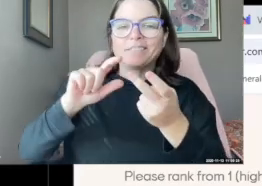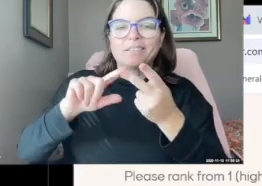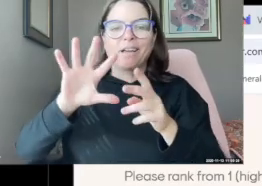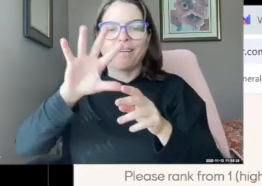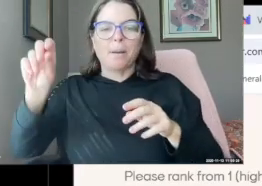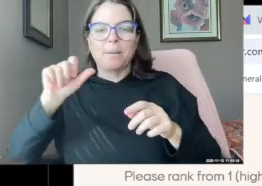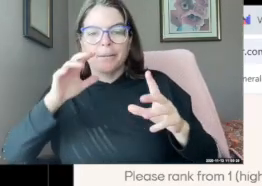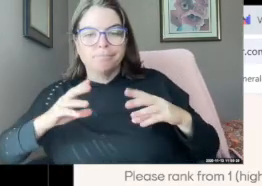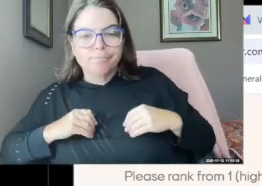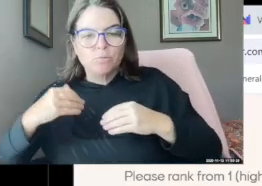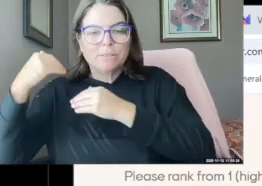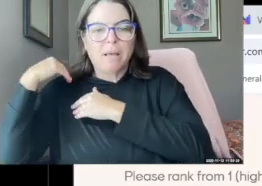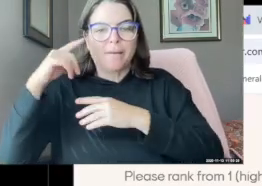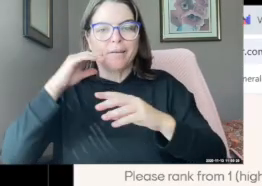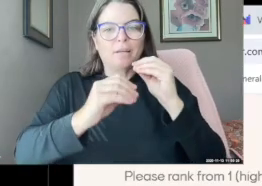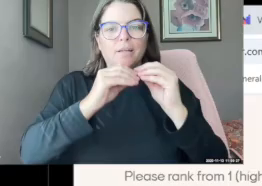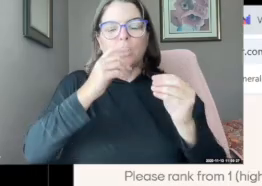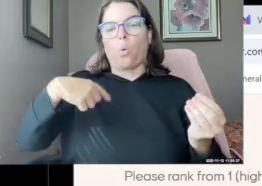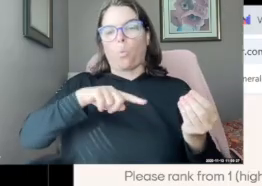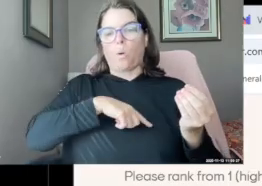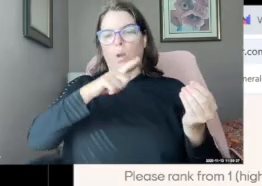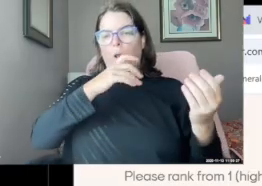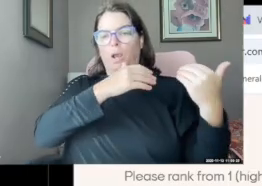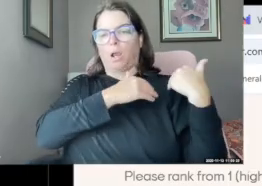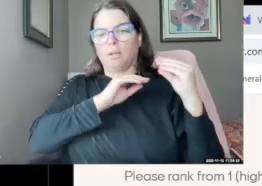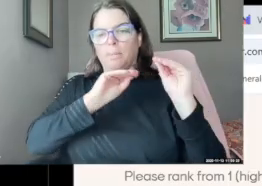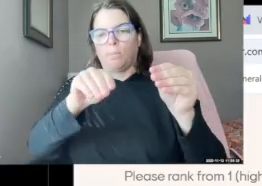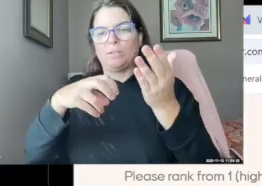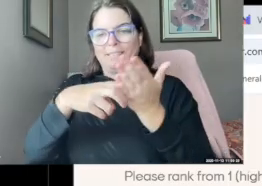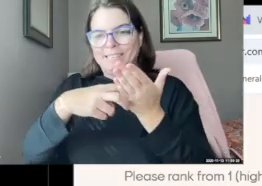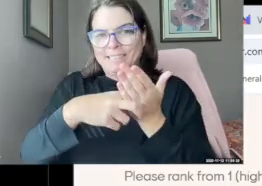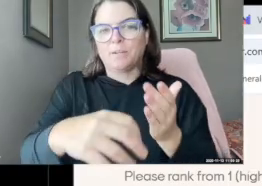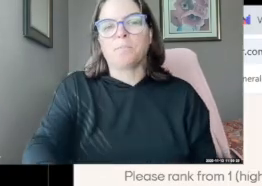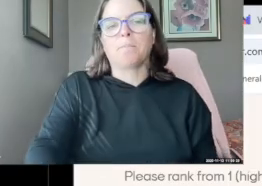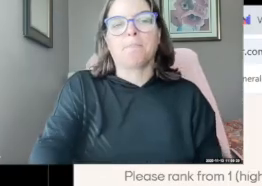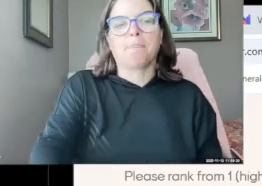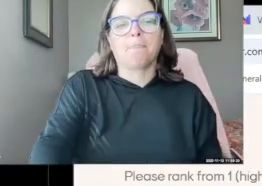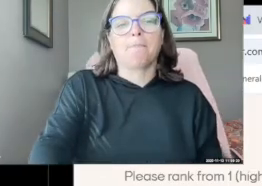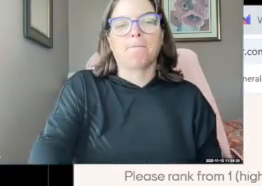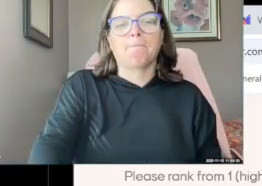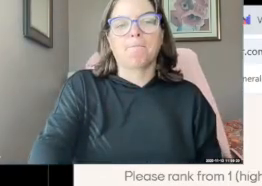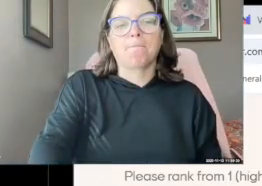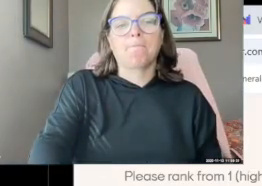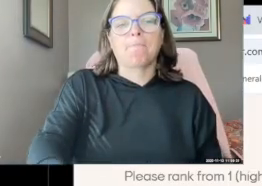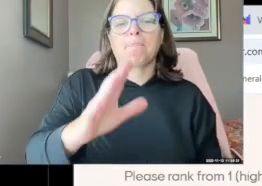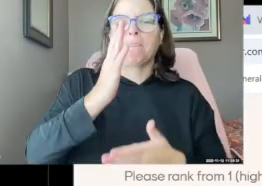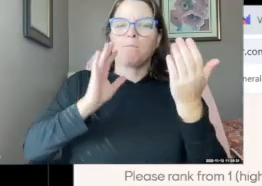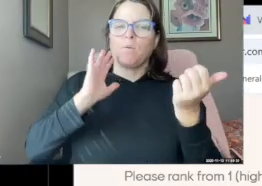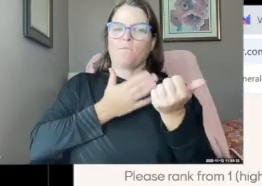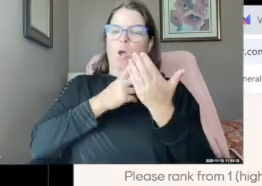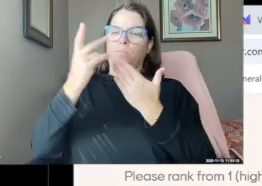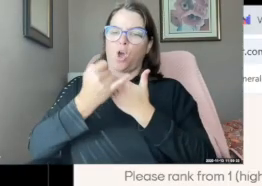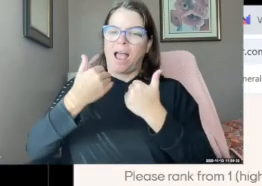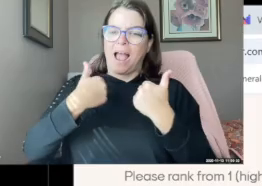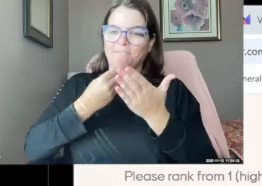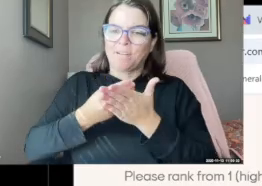install chargers, when they're broken or vandalized or the company does not take O&M, long-term O&M responsibility, we're the ones